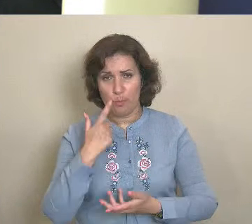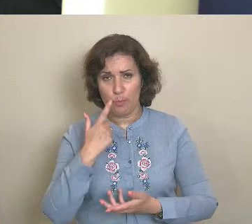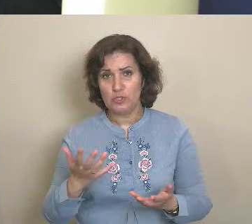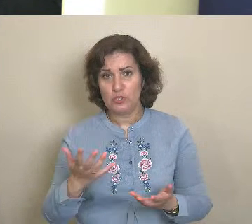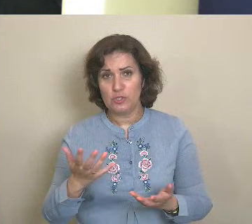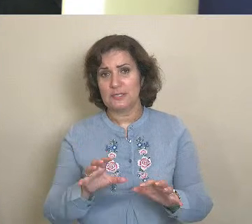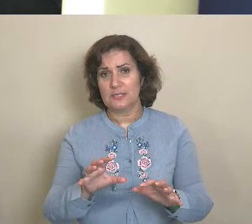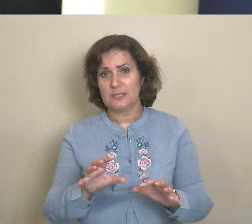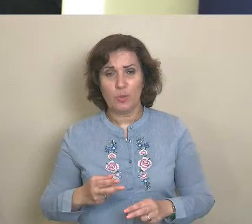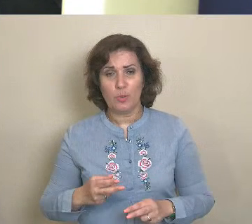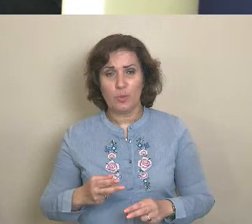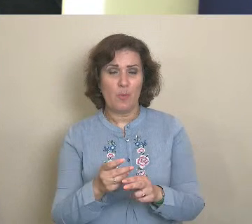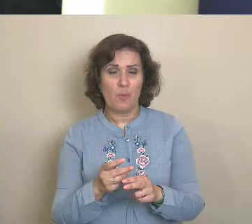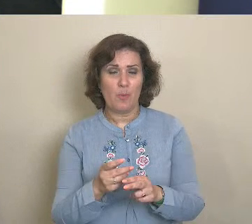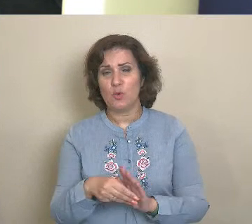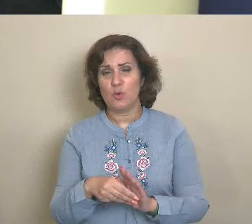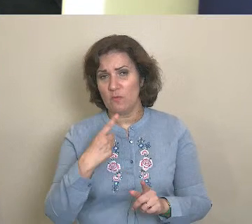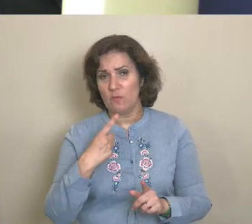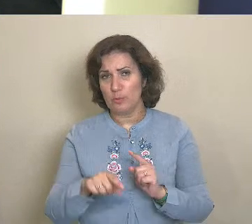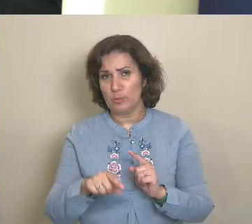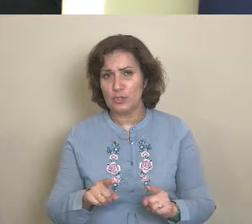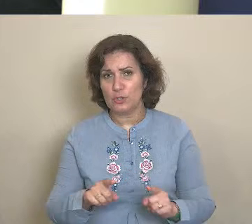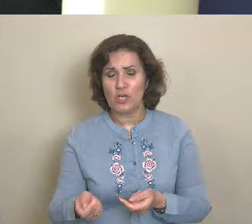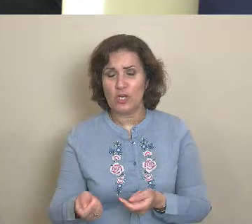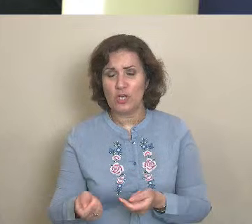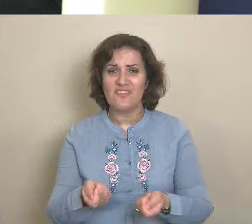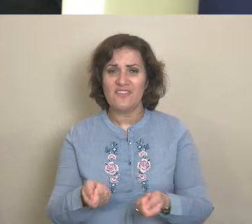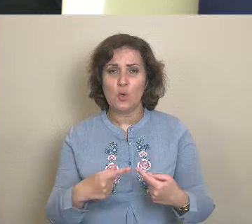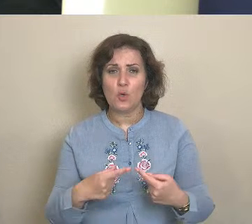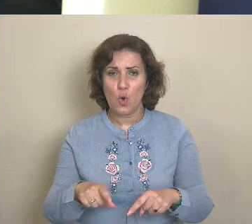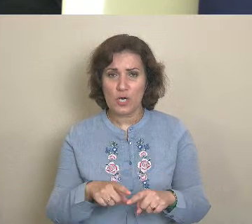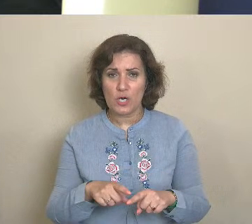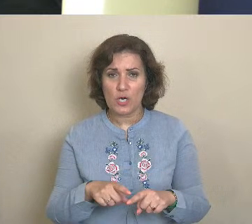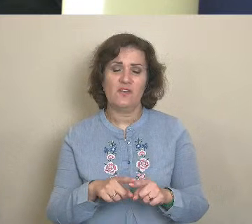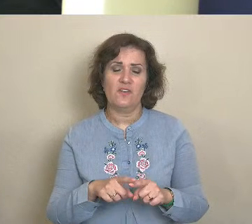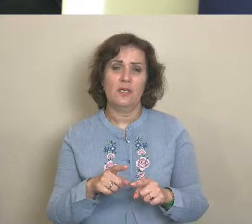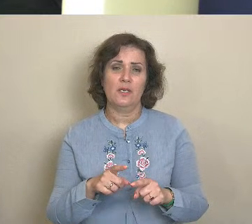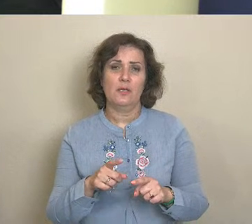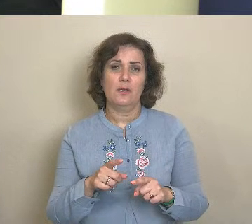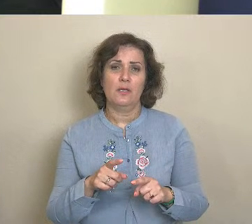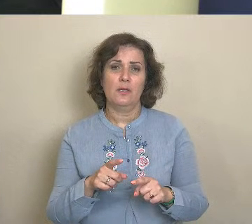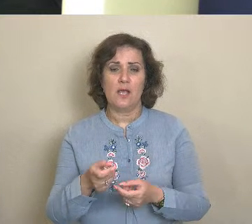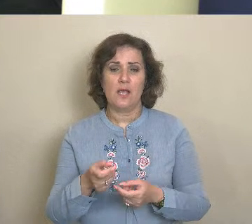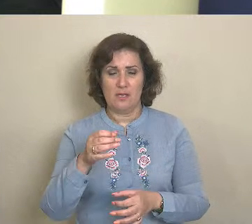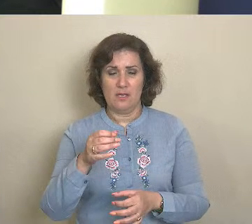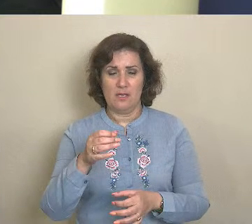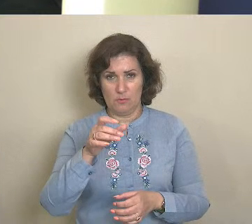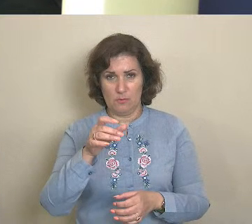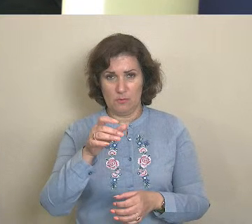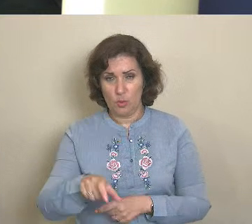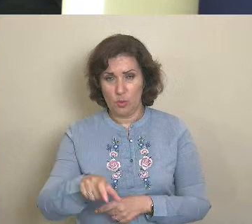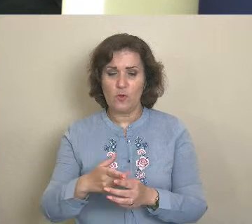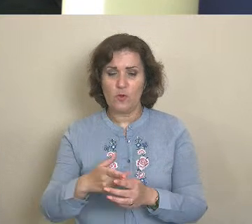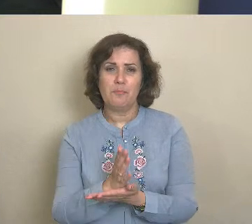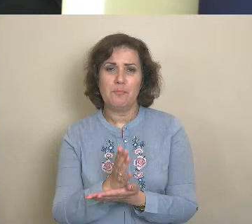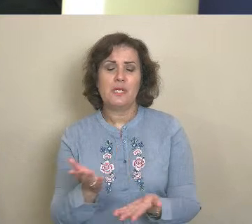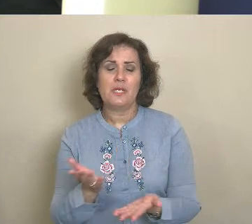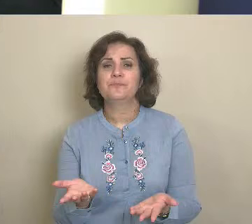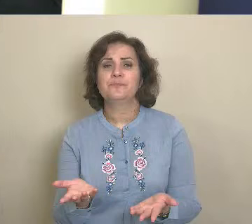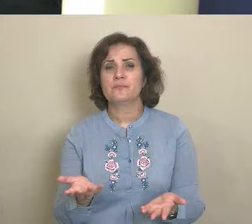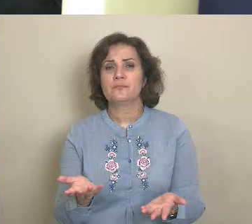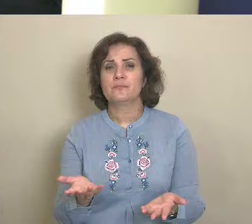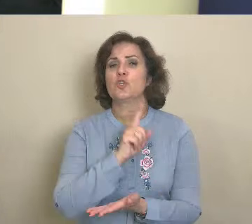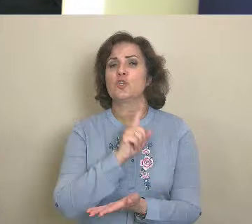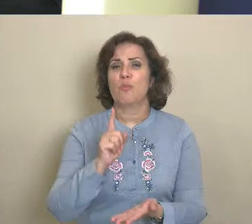and the law on combating corruption says that they are officials, therefore they